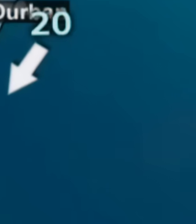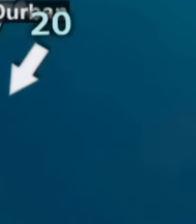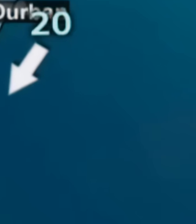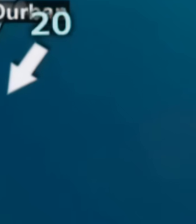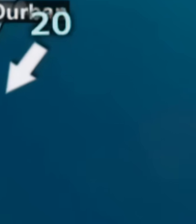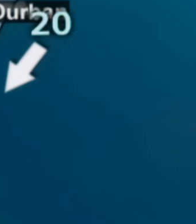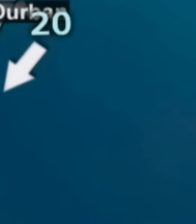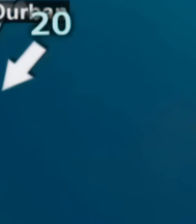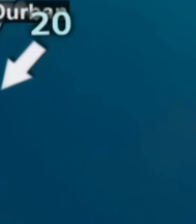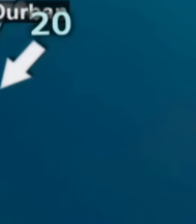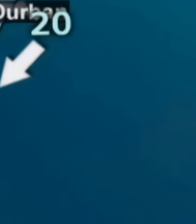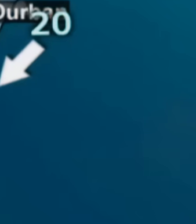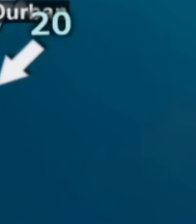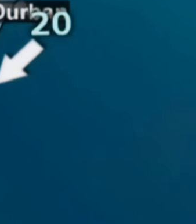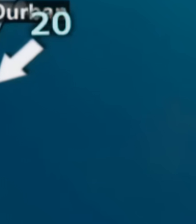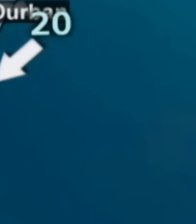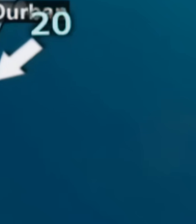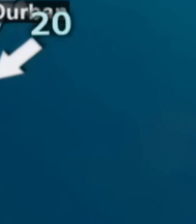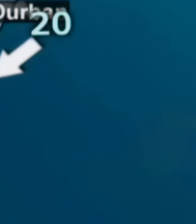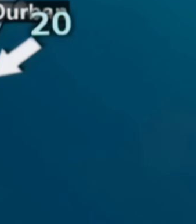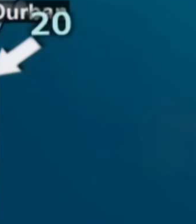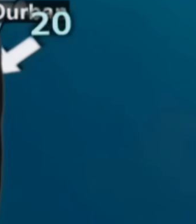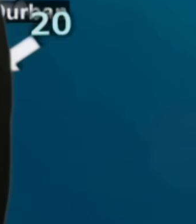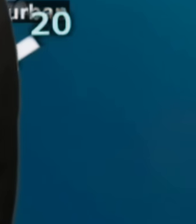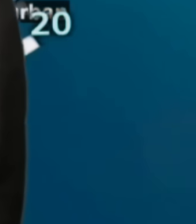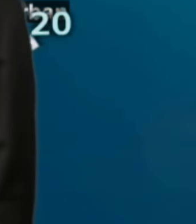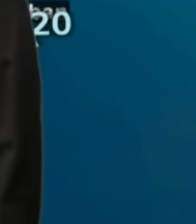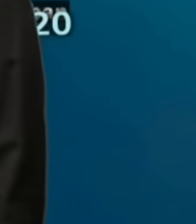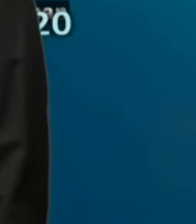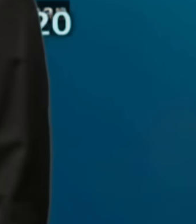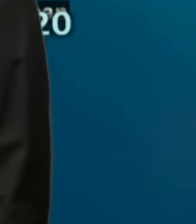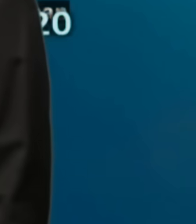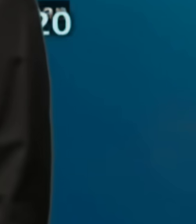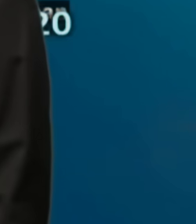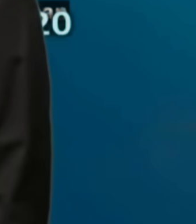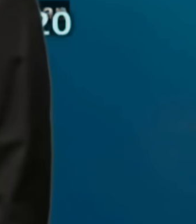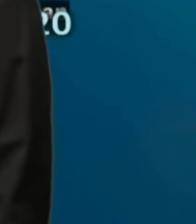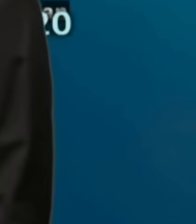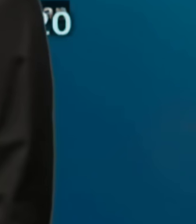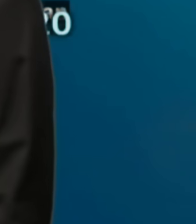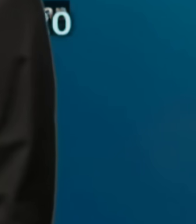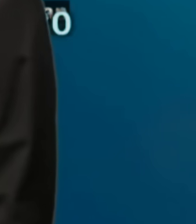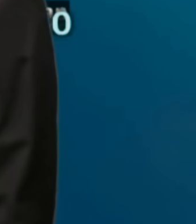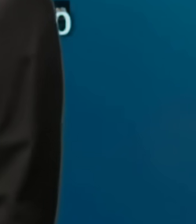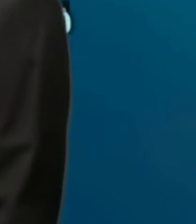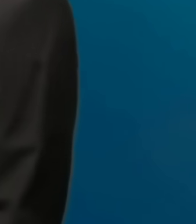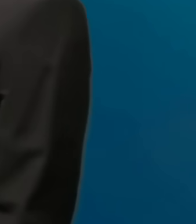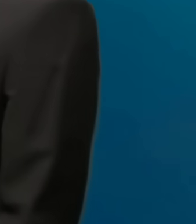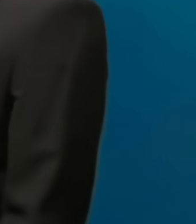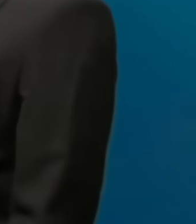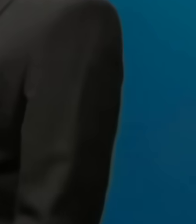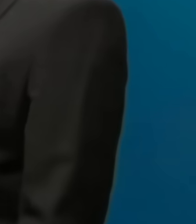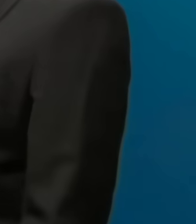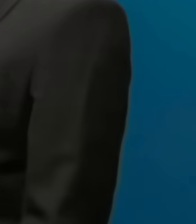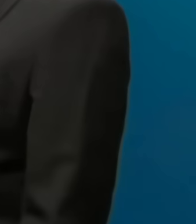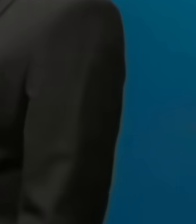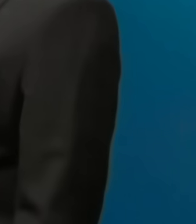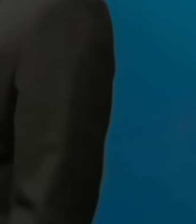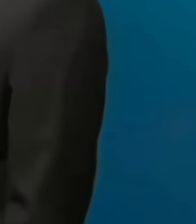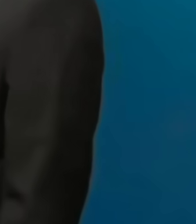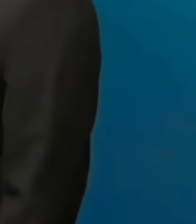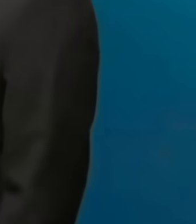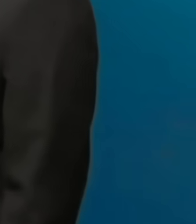tonya le tla kgeregela bjelo gona ka dikarolong tša ka borwa bodikela ba Kapa la tliša kgonagalo tše di botse tša mesarasarane ka dikarolong tše go apogile ka bogare meanaga